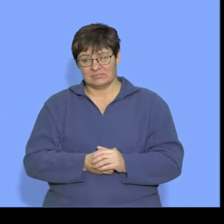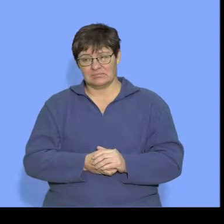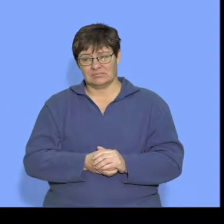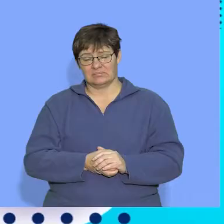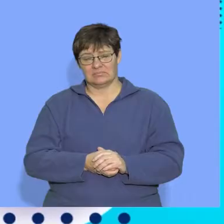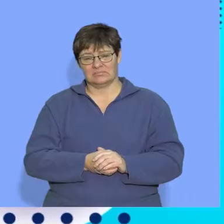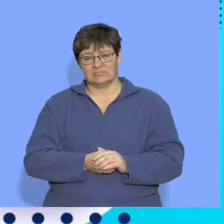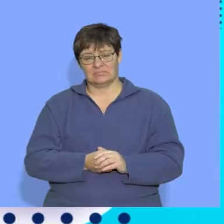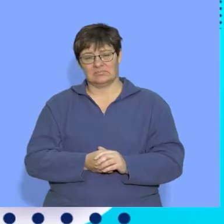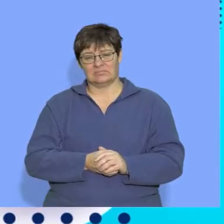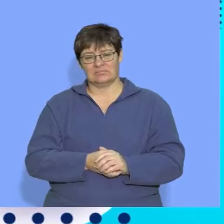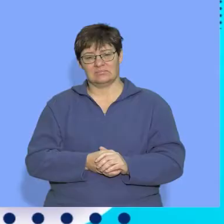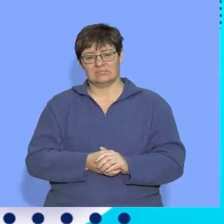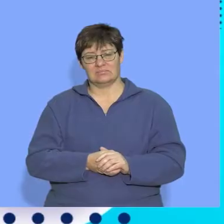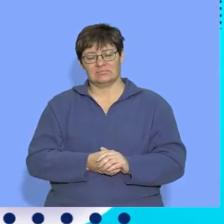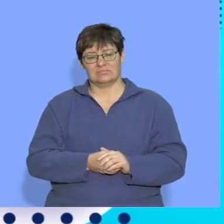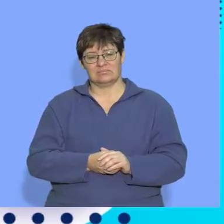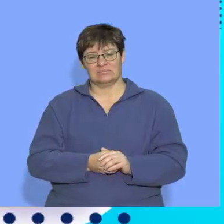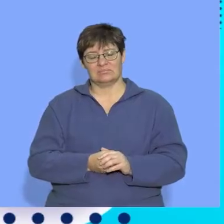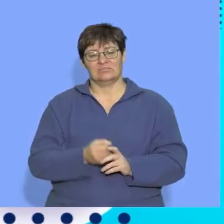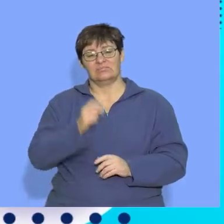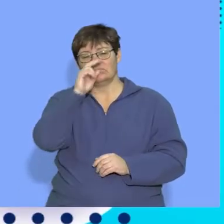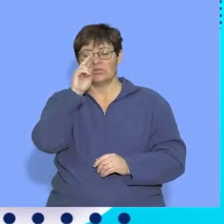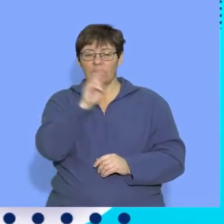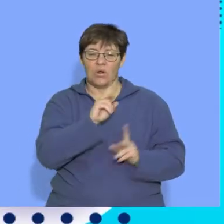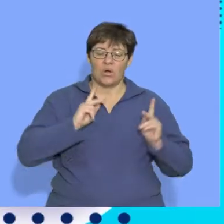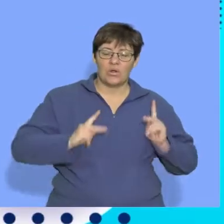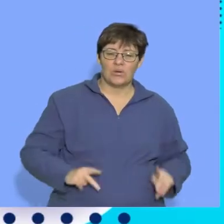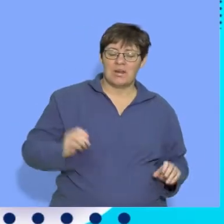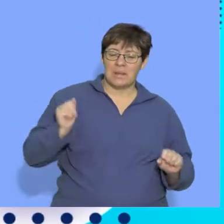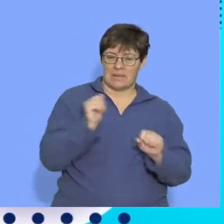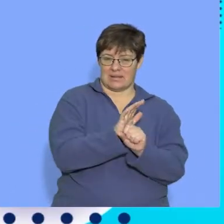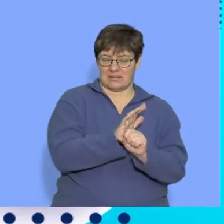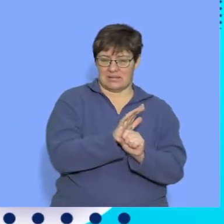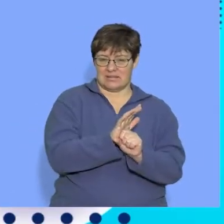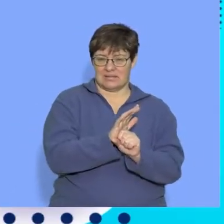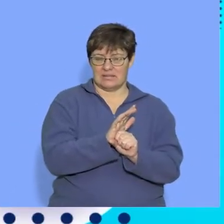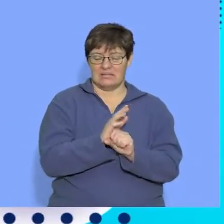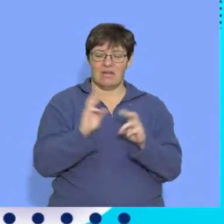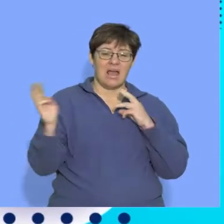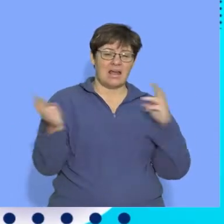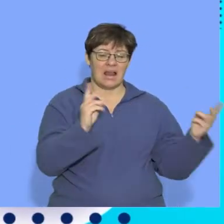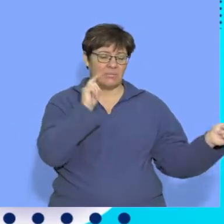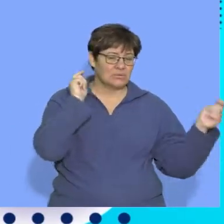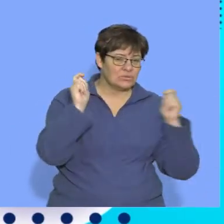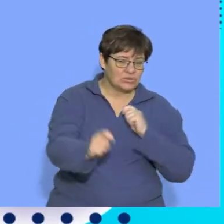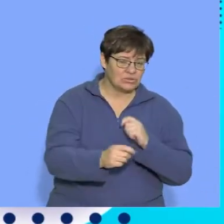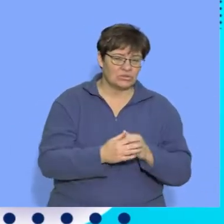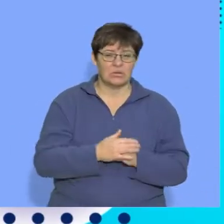So guys, we've looked at human impact in terms of climate change. We know